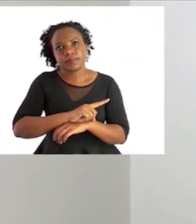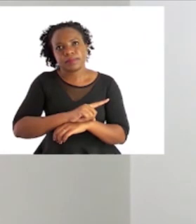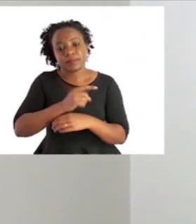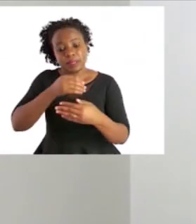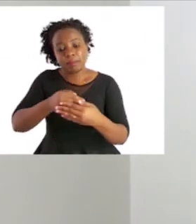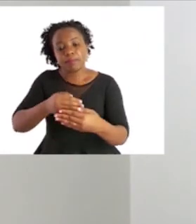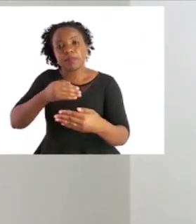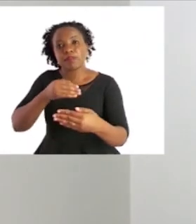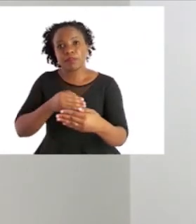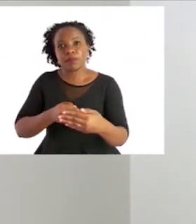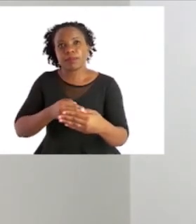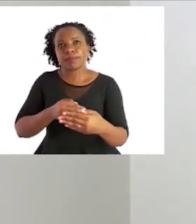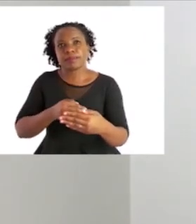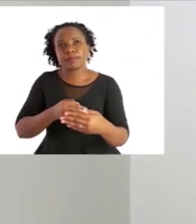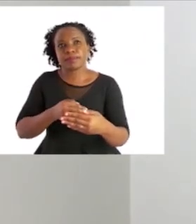before